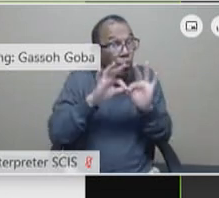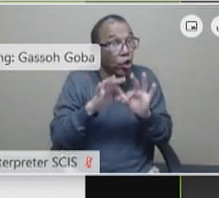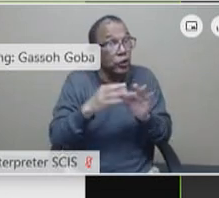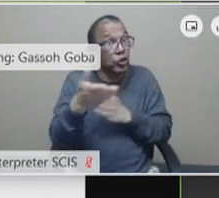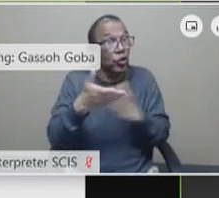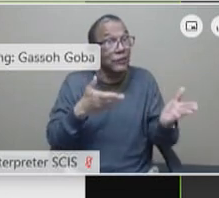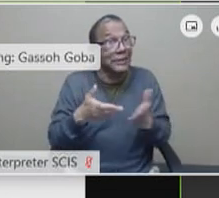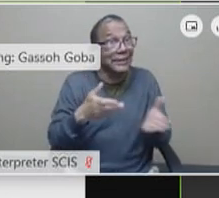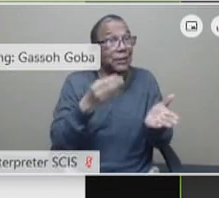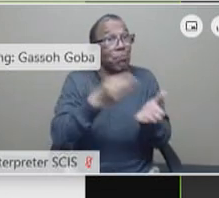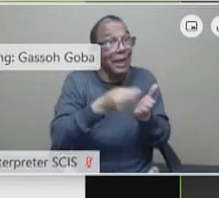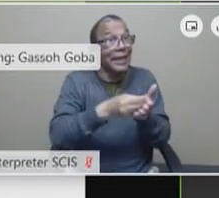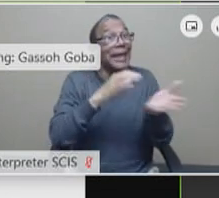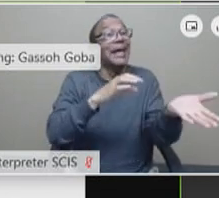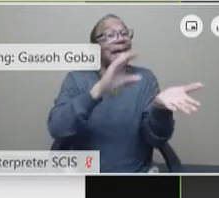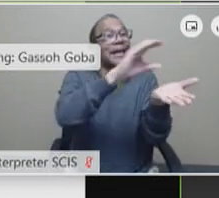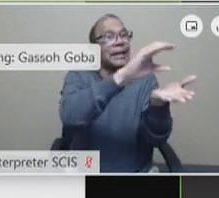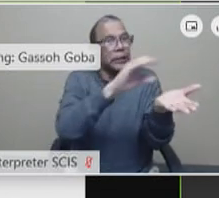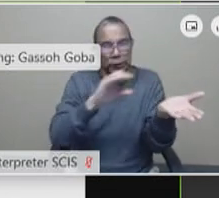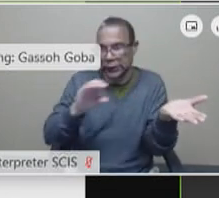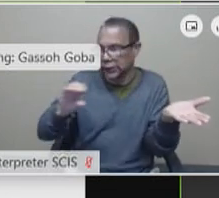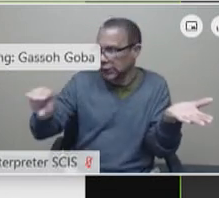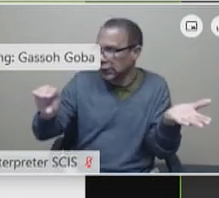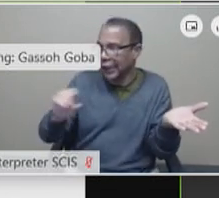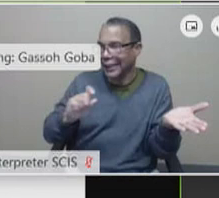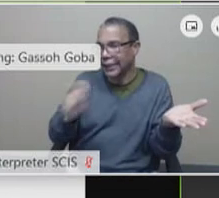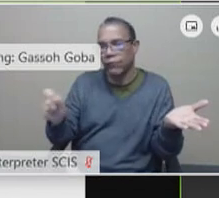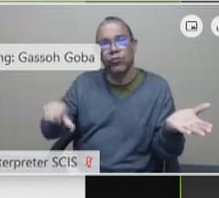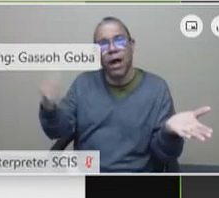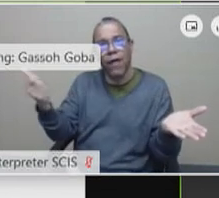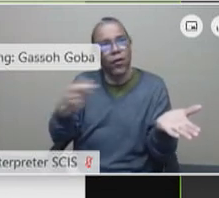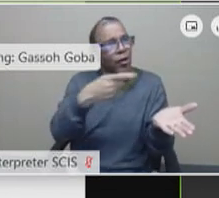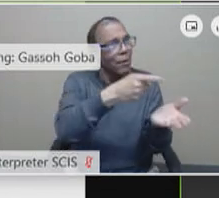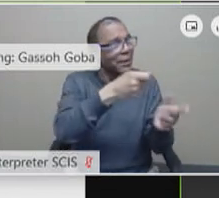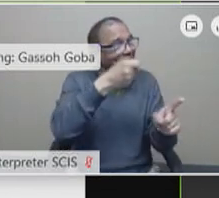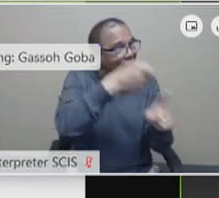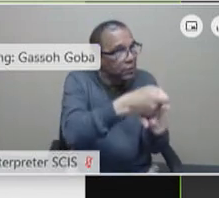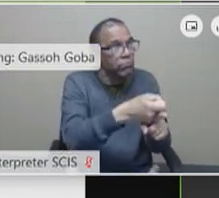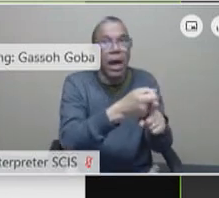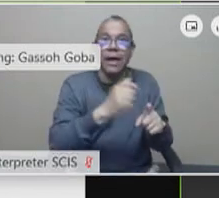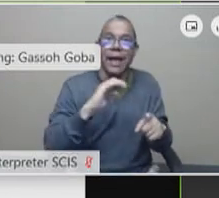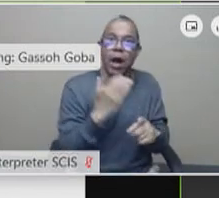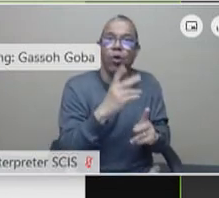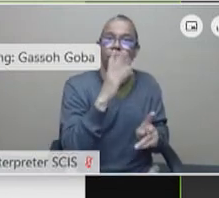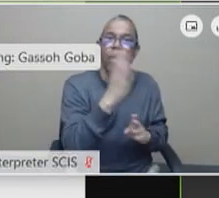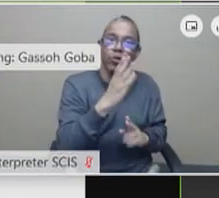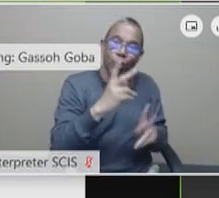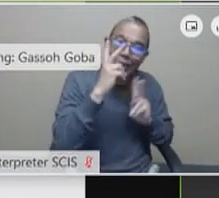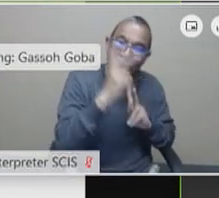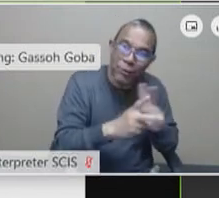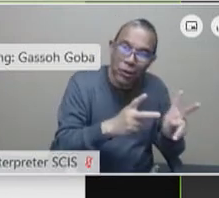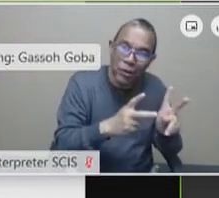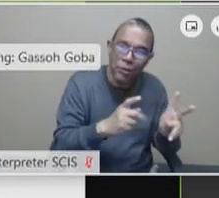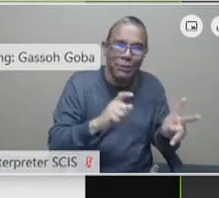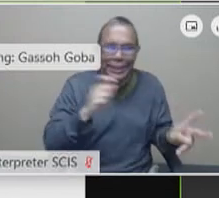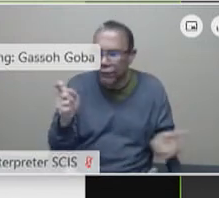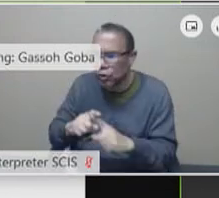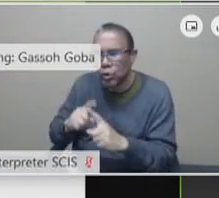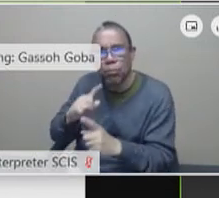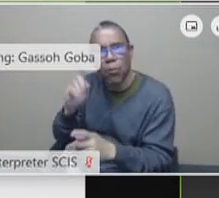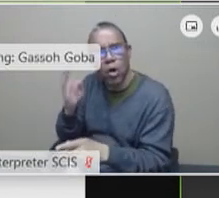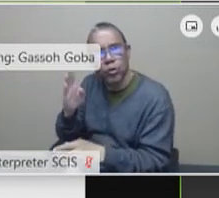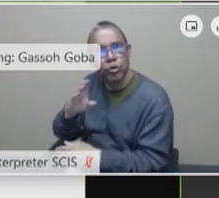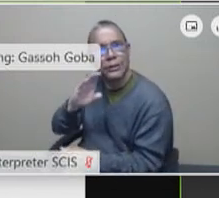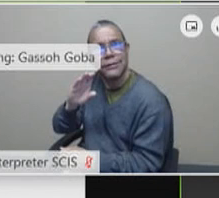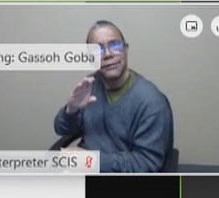the most impacted and vulnerable amongst us to increase funding for the Baltimore City Police Department, who we know